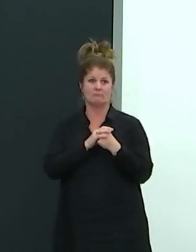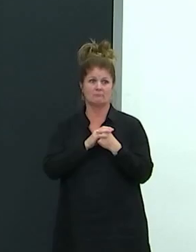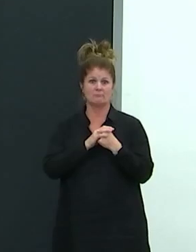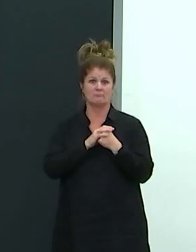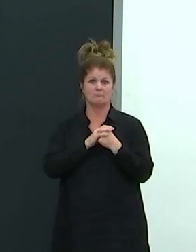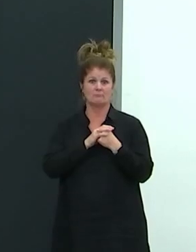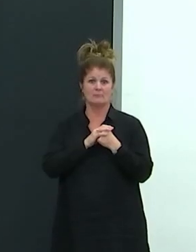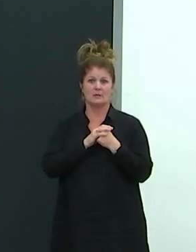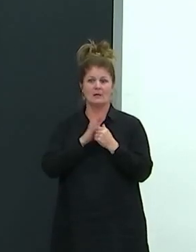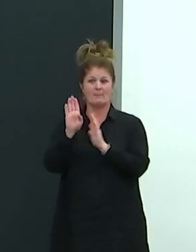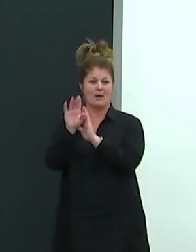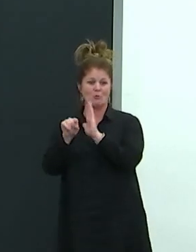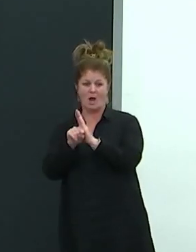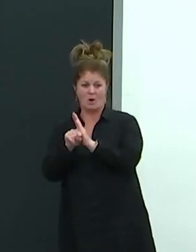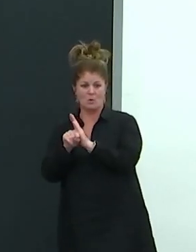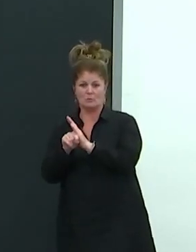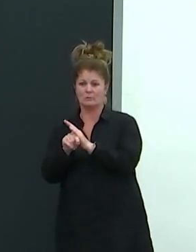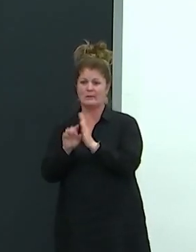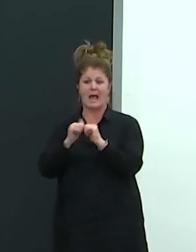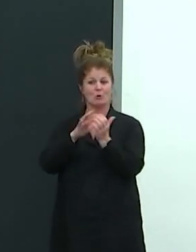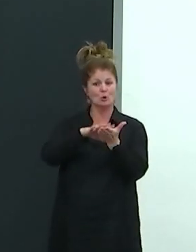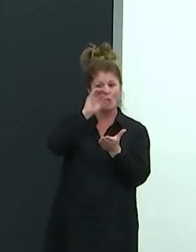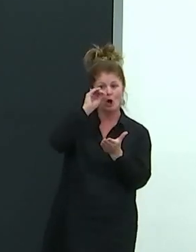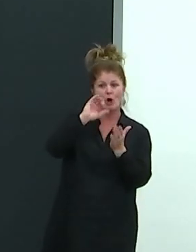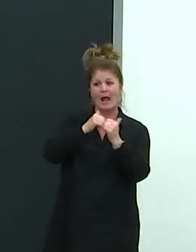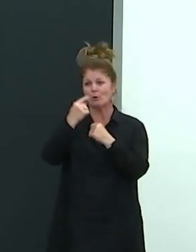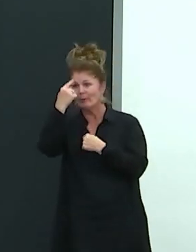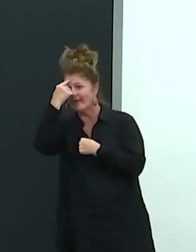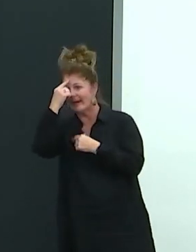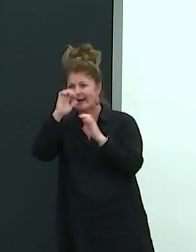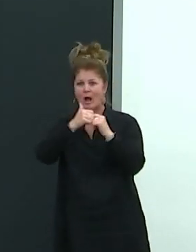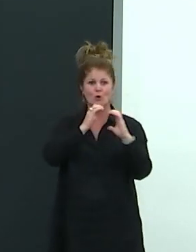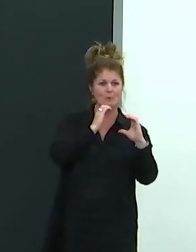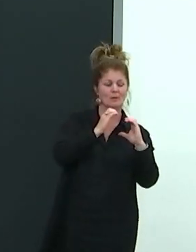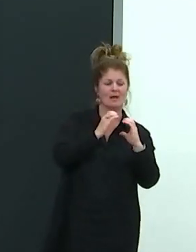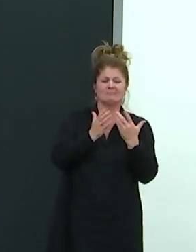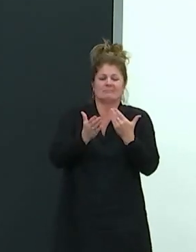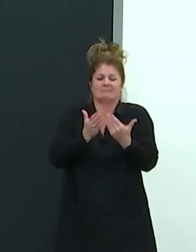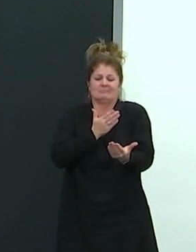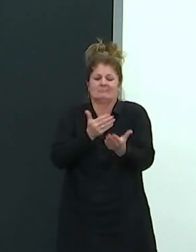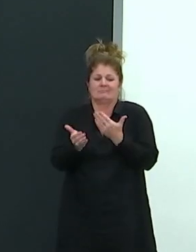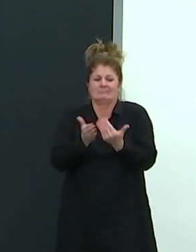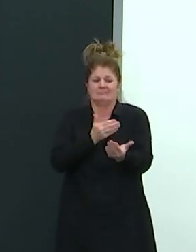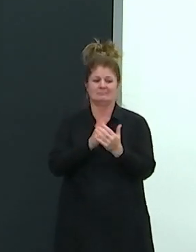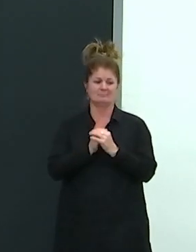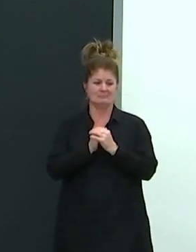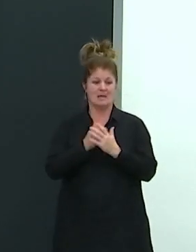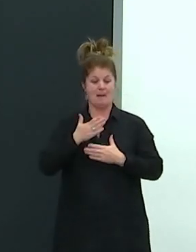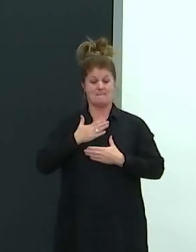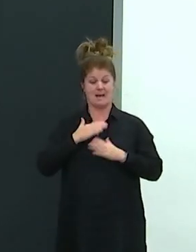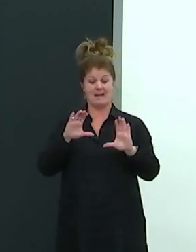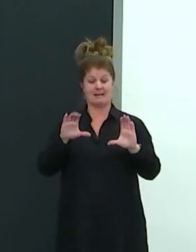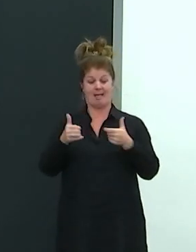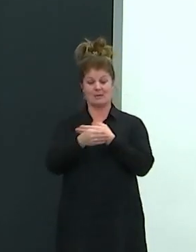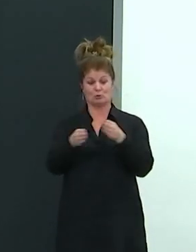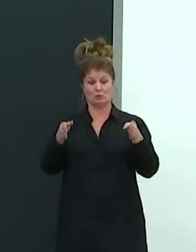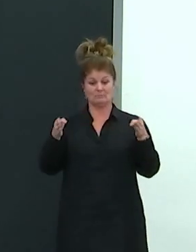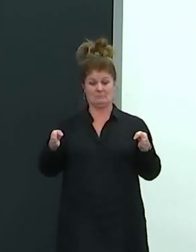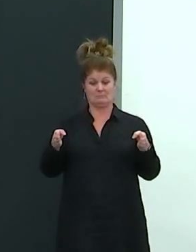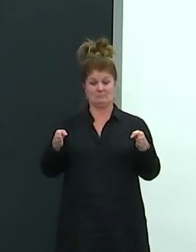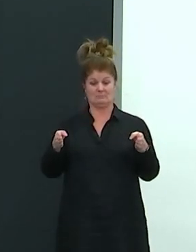what your background is, how you learn, how you think, how you communicate. I want to make my class